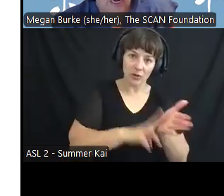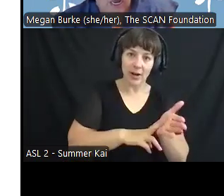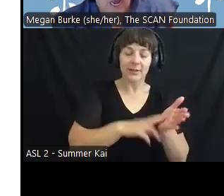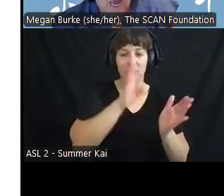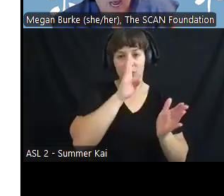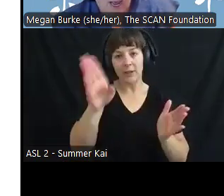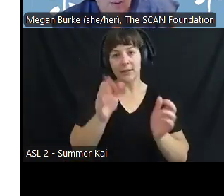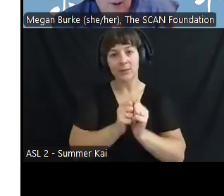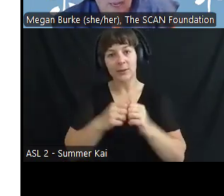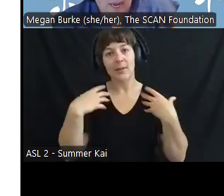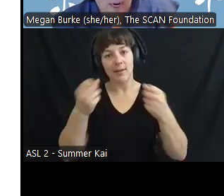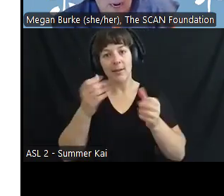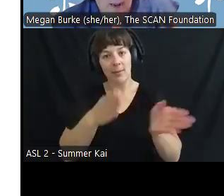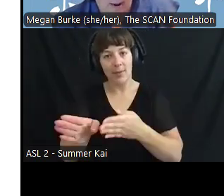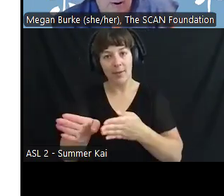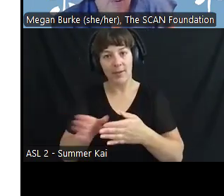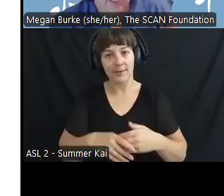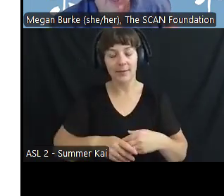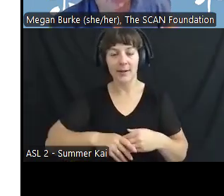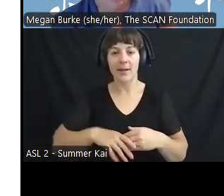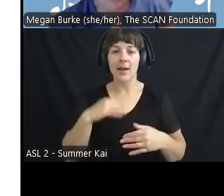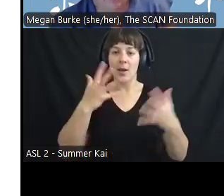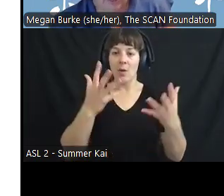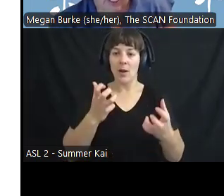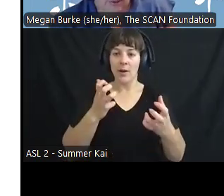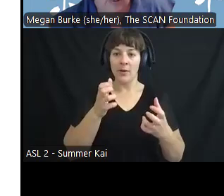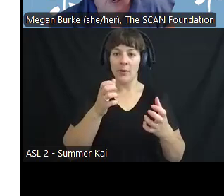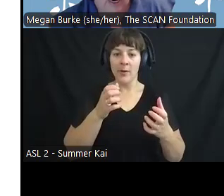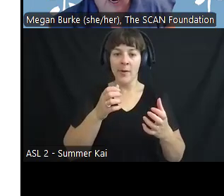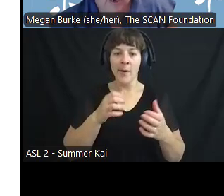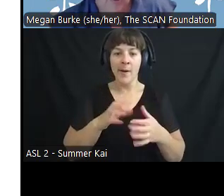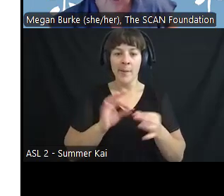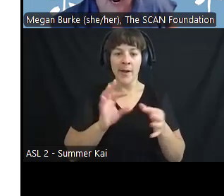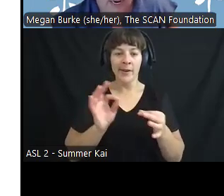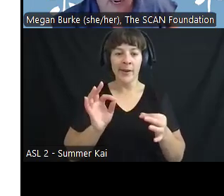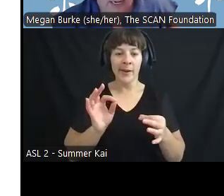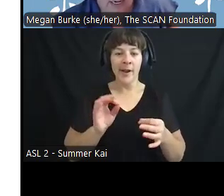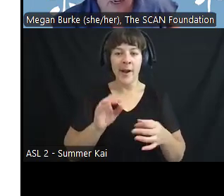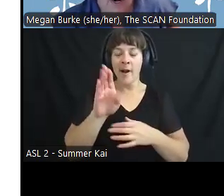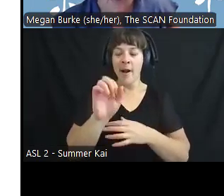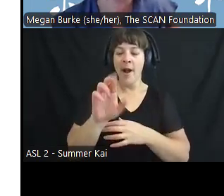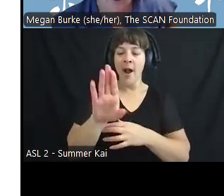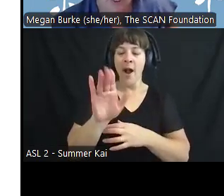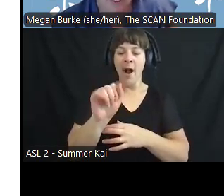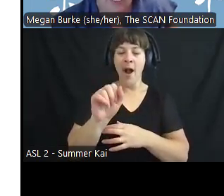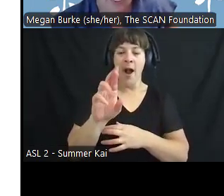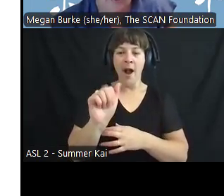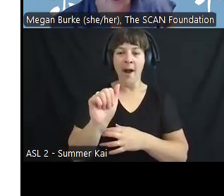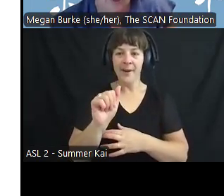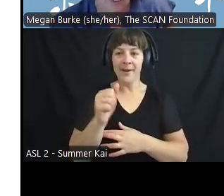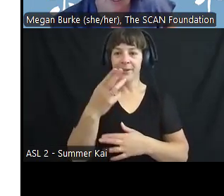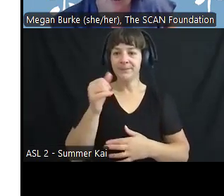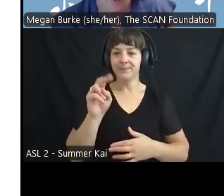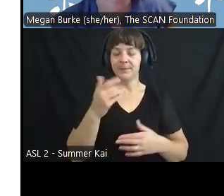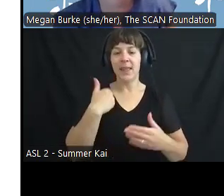plans. And then I wanted to turn real quick to Barbara Hanna, who had some additional insights